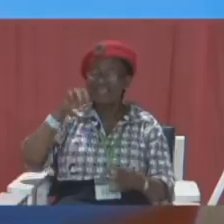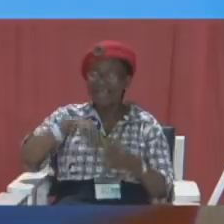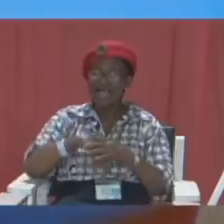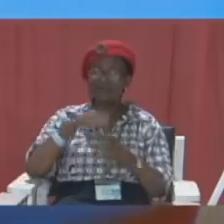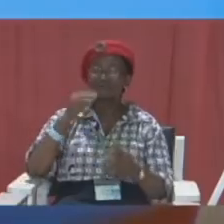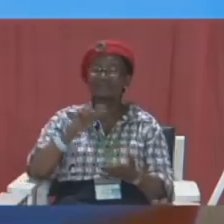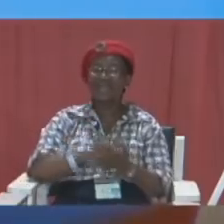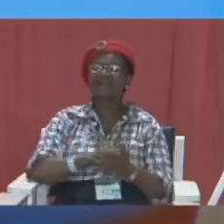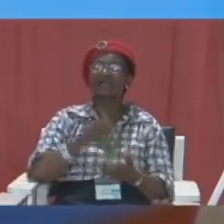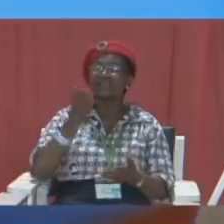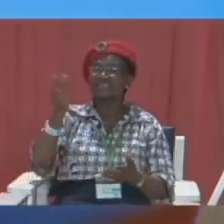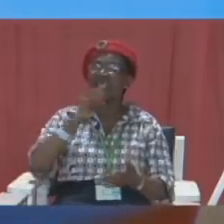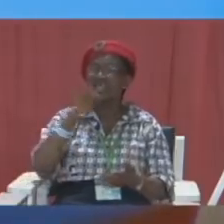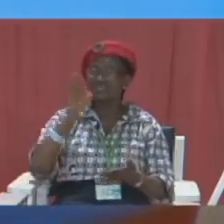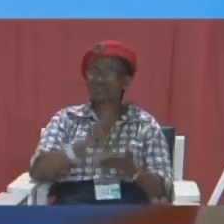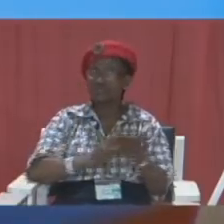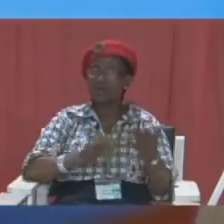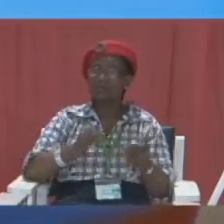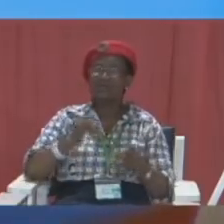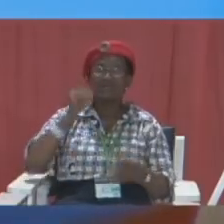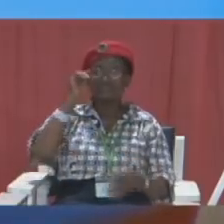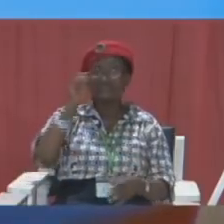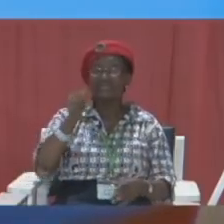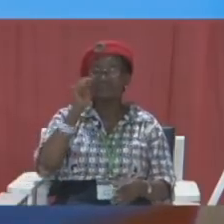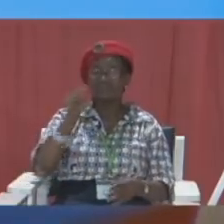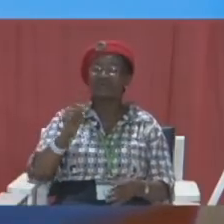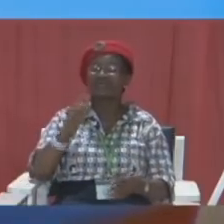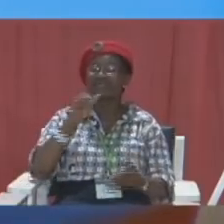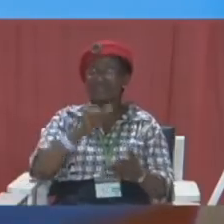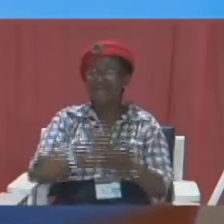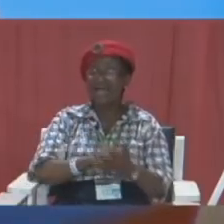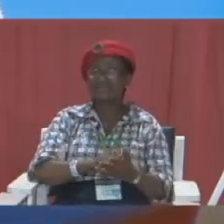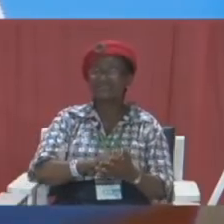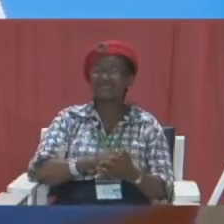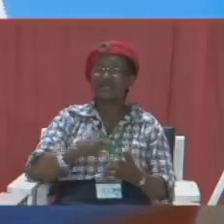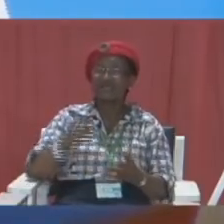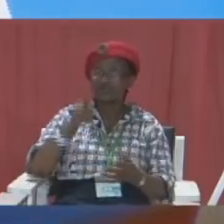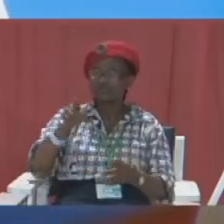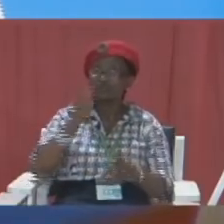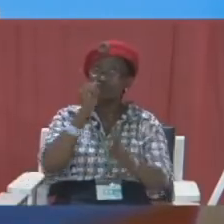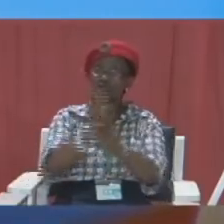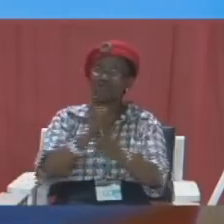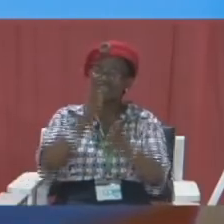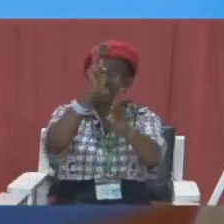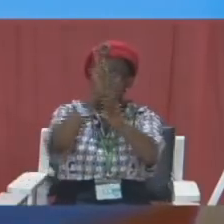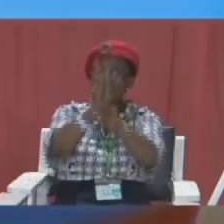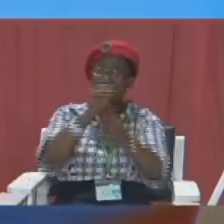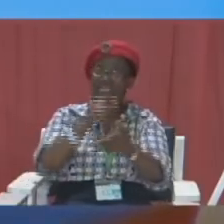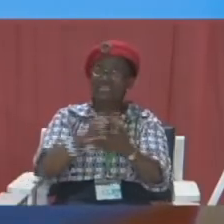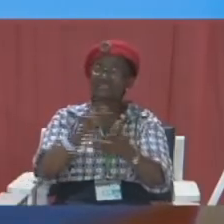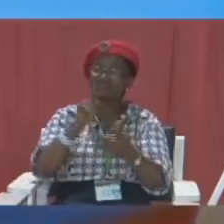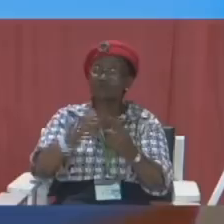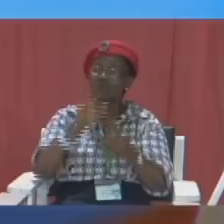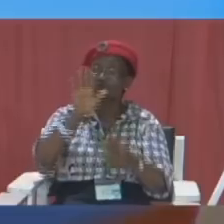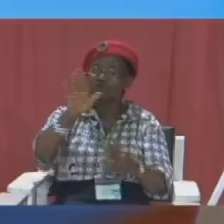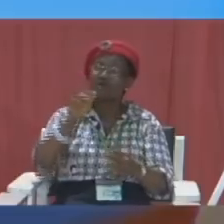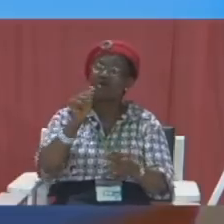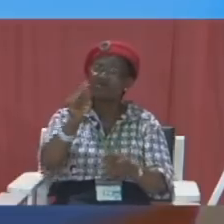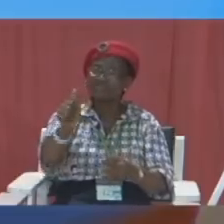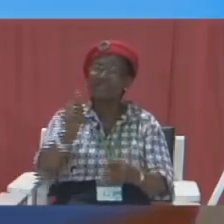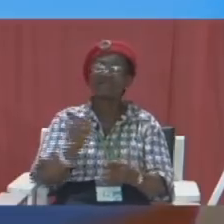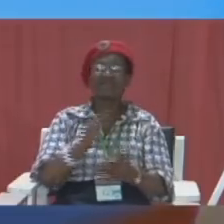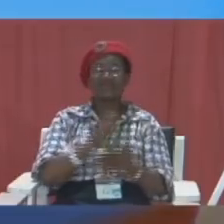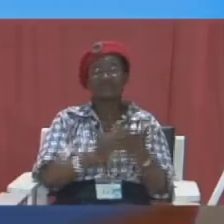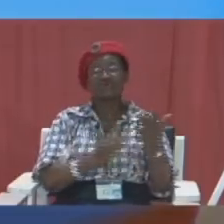button? Oh yeah. Me will pay. I want to read. Come better. Just pay. Manu ni wa afiche. Some of you will remember the testimony